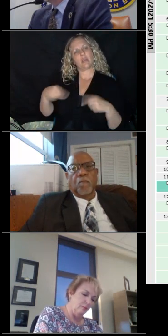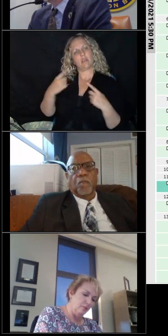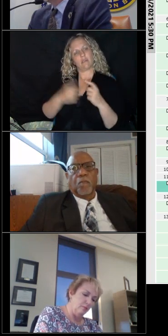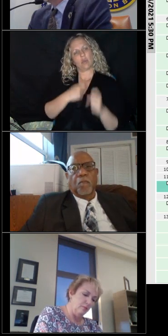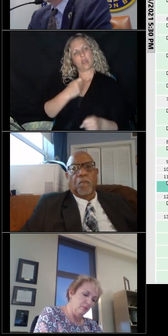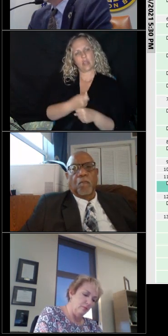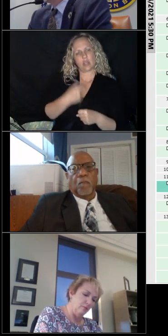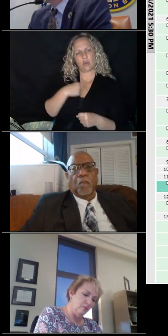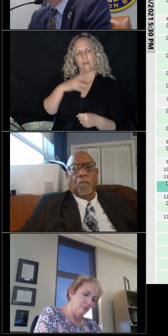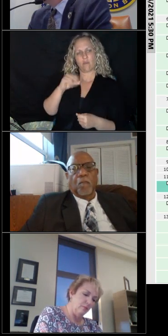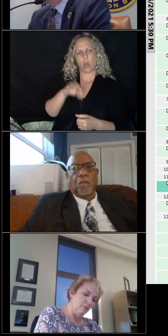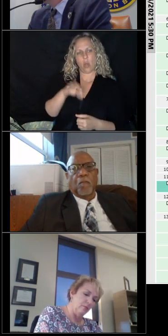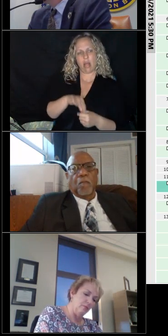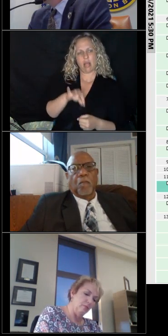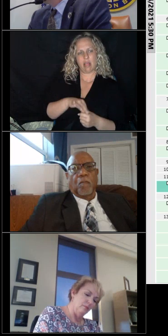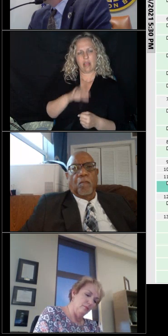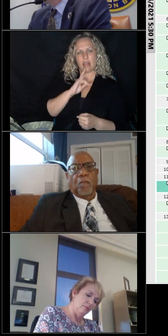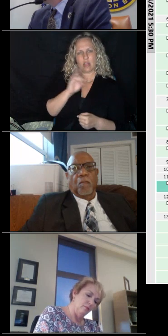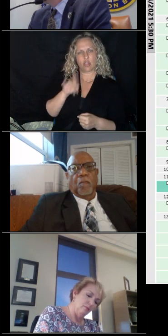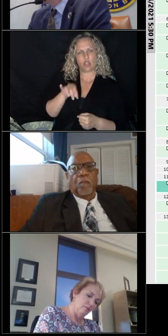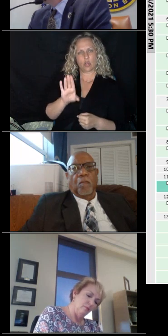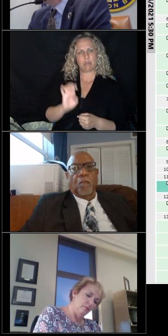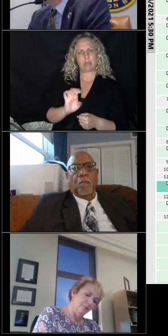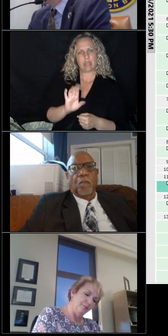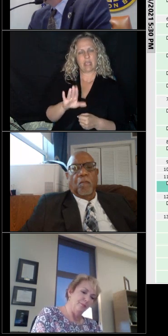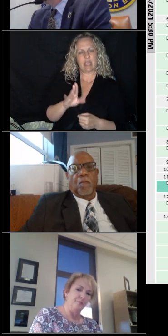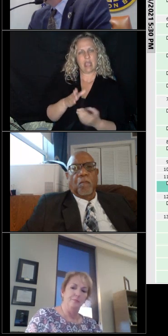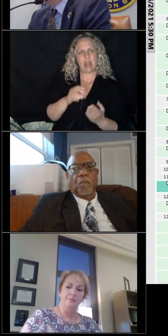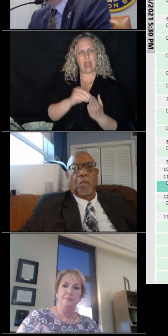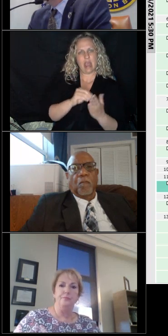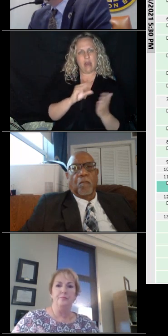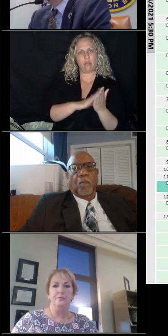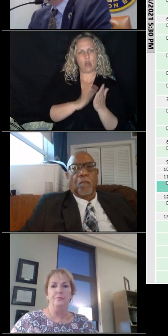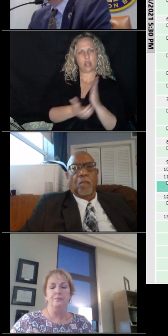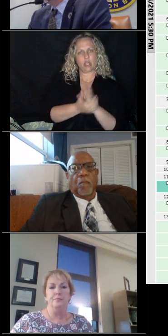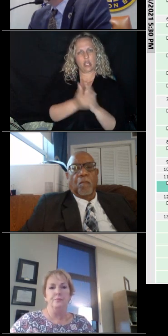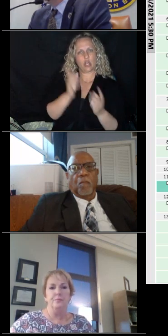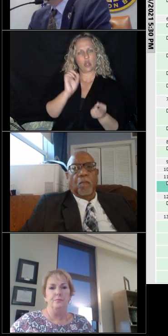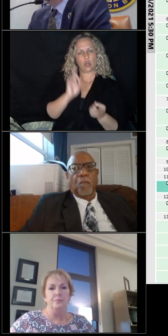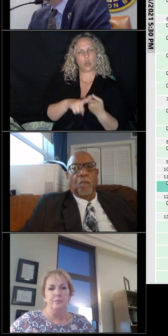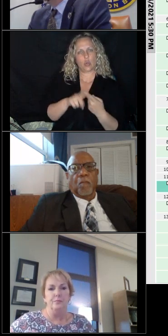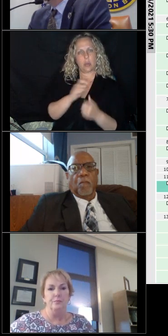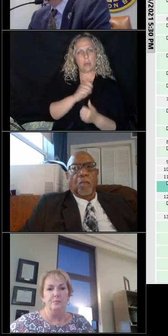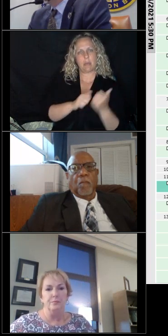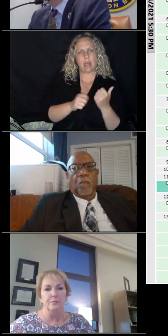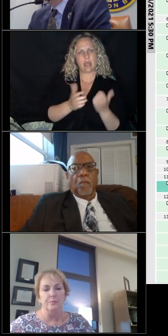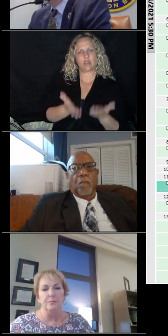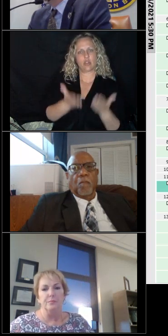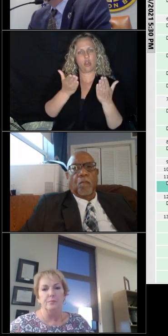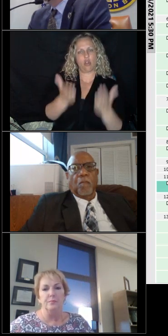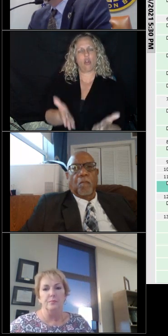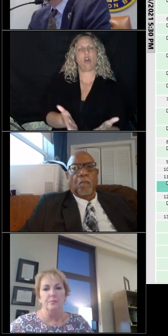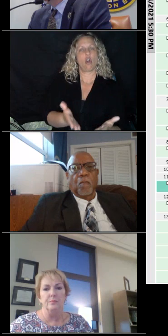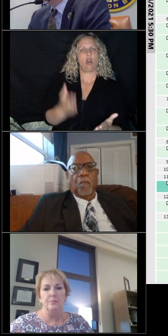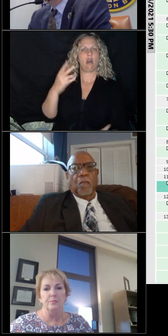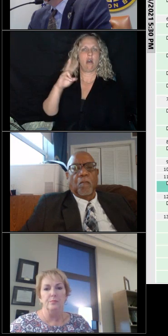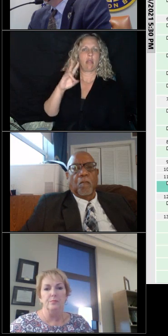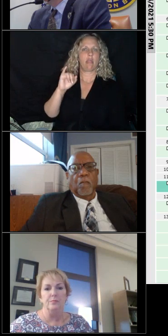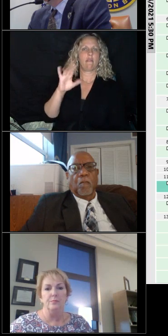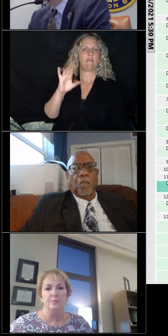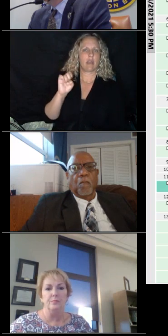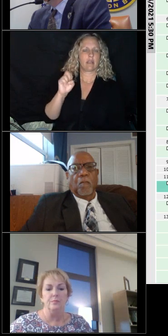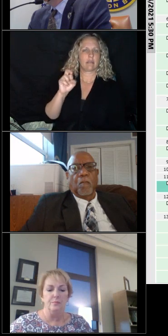no election, that there should still be an item put on the agenda to pass on the vice mayor role, as it should be a